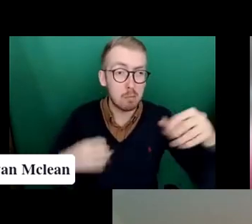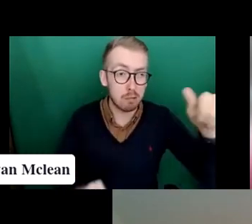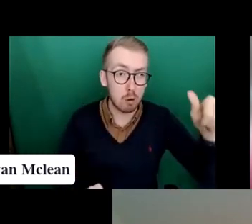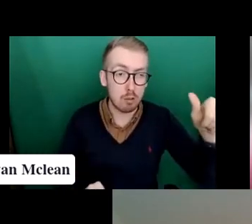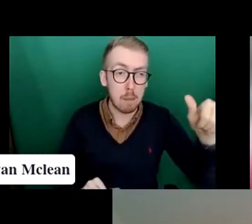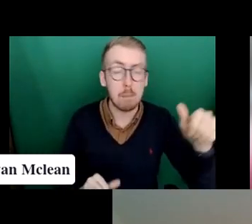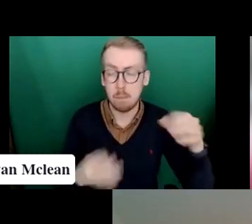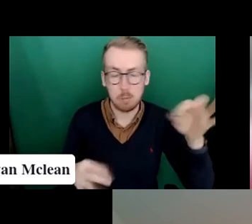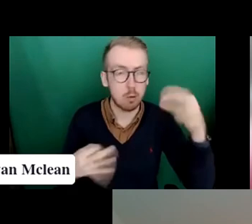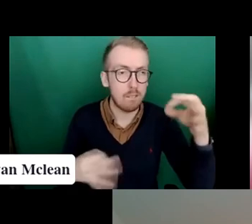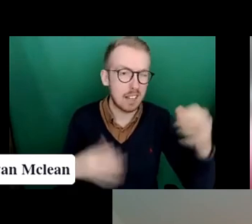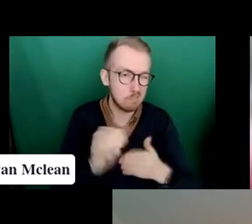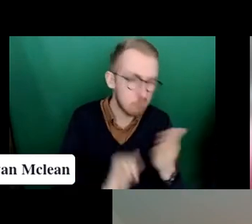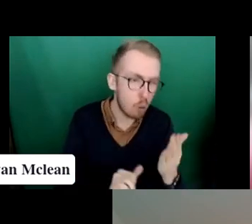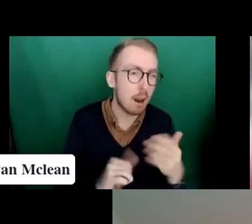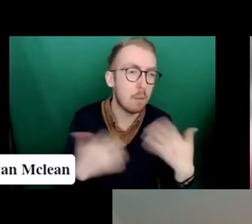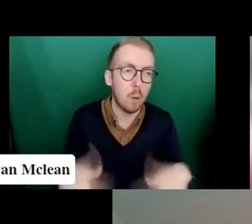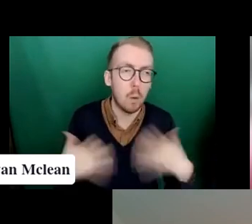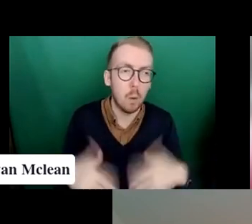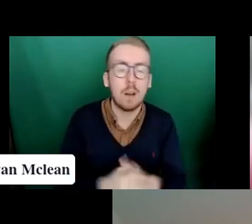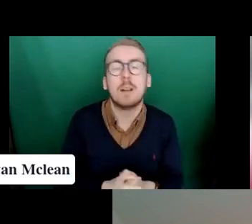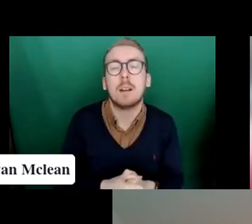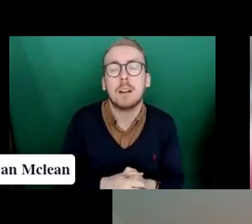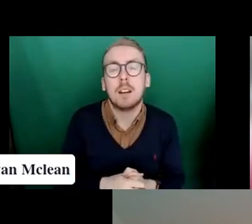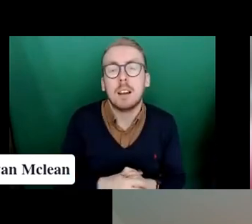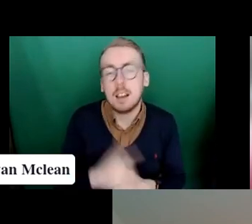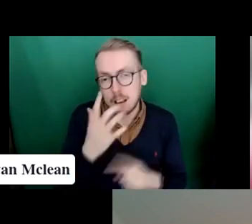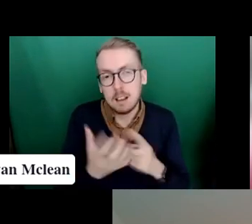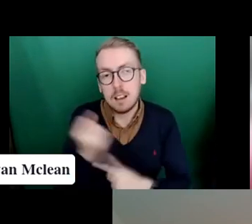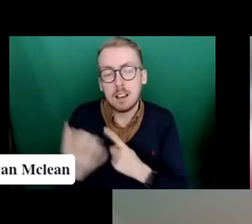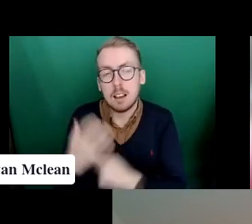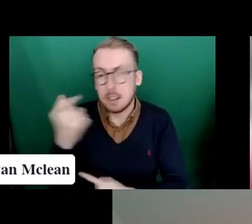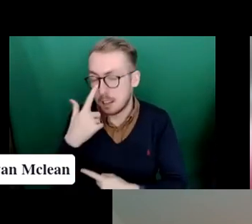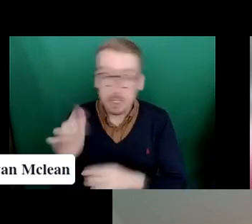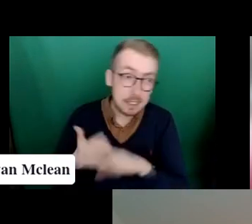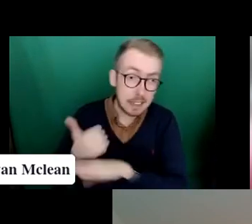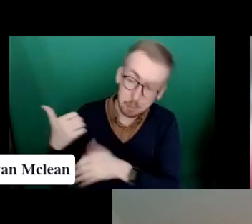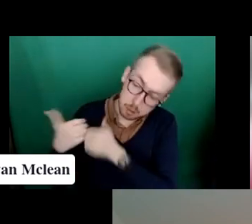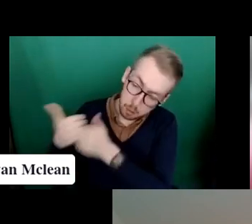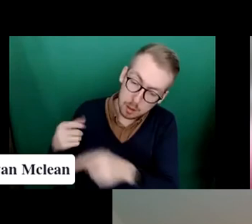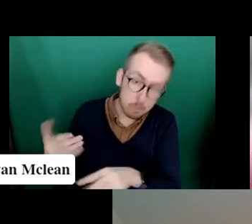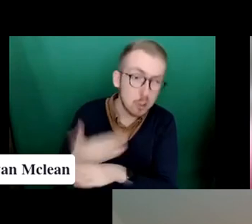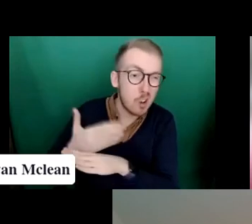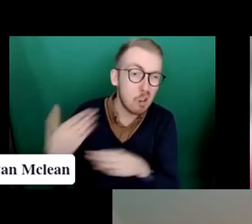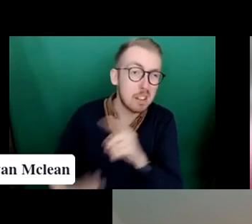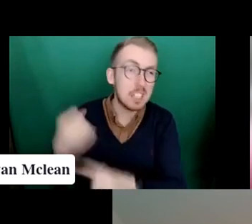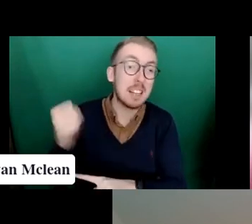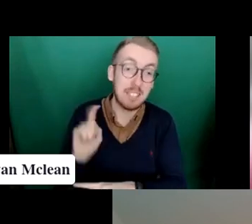argument is that you can provide the employment advice and they can get jobs, and that's fantastic.